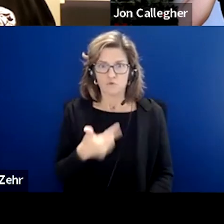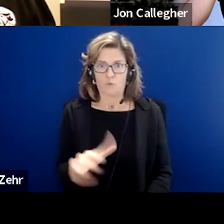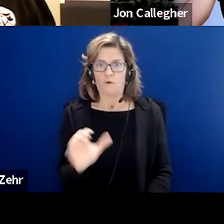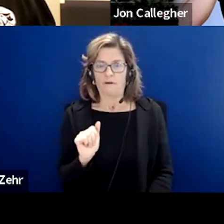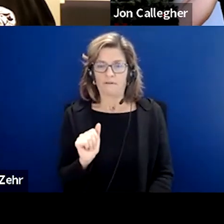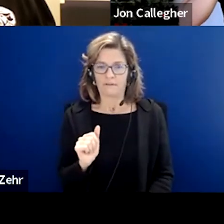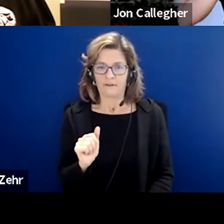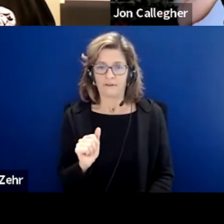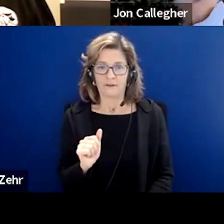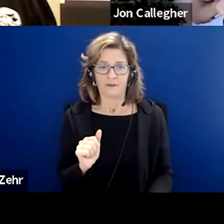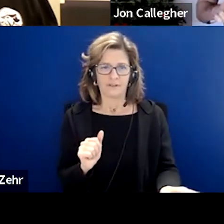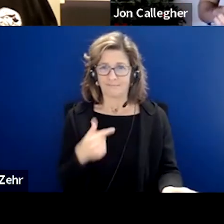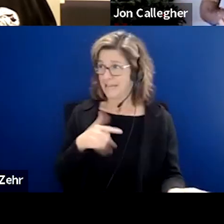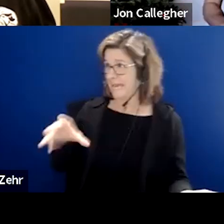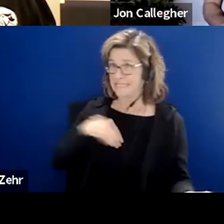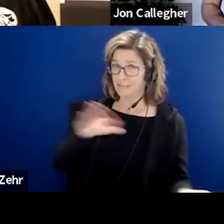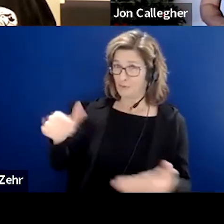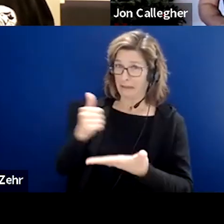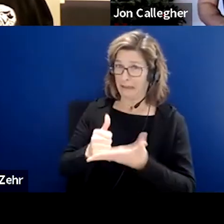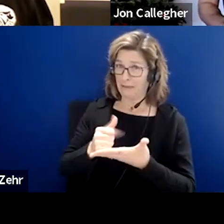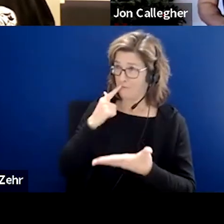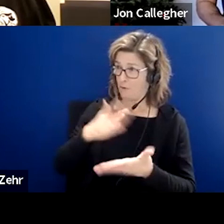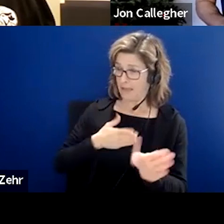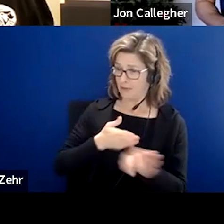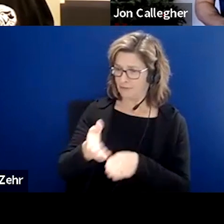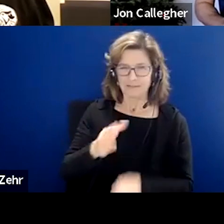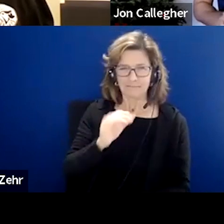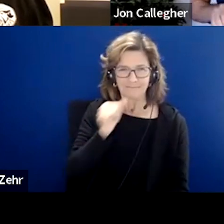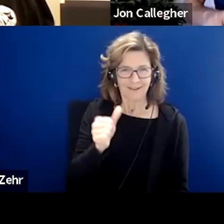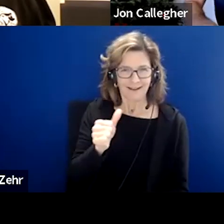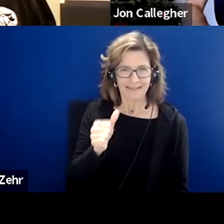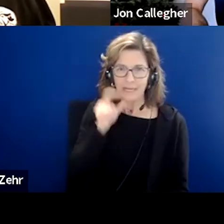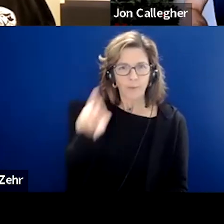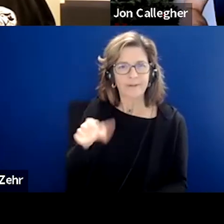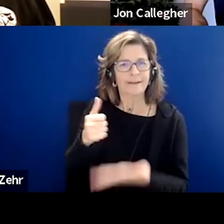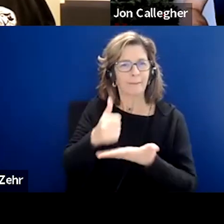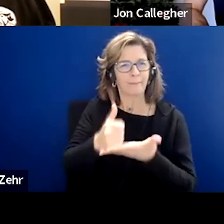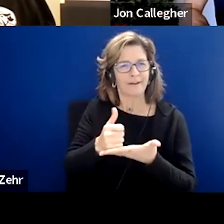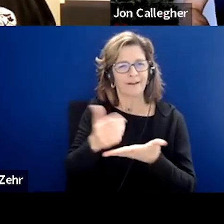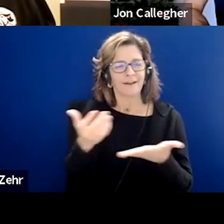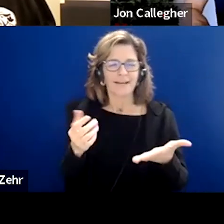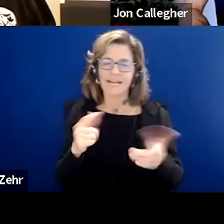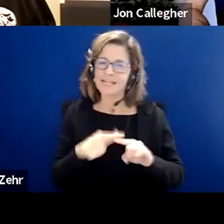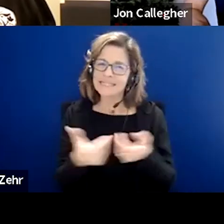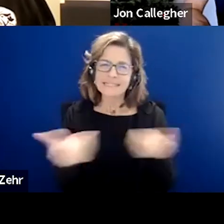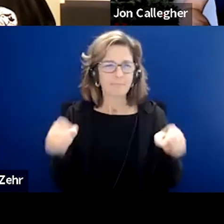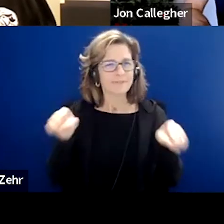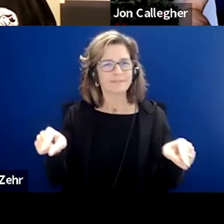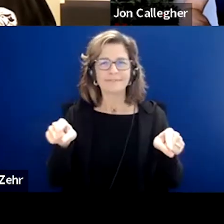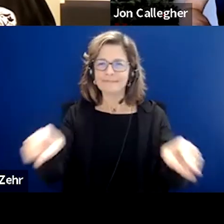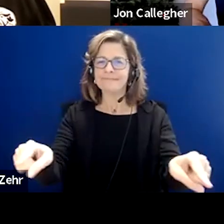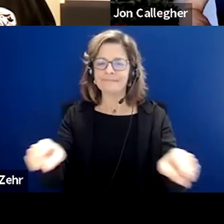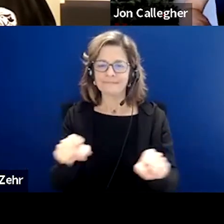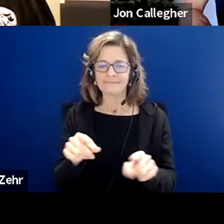to accept that kind of help for the entirety of their careers. So they're two very kind of different sort